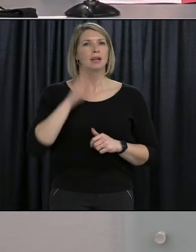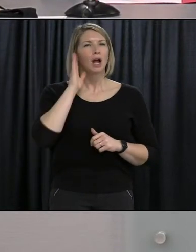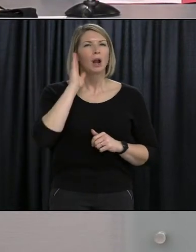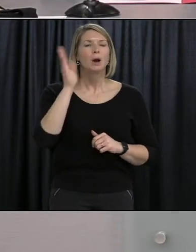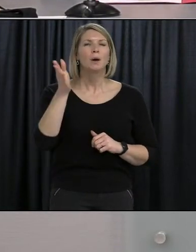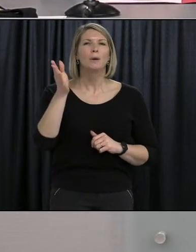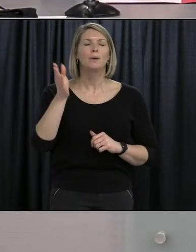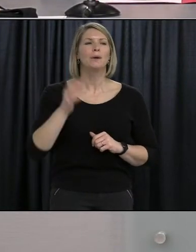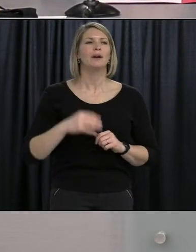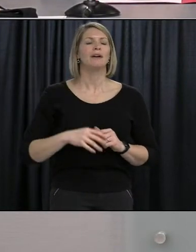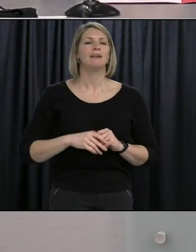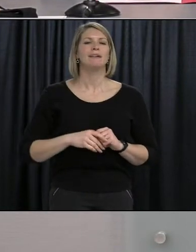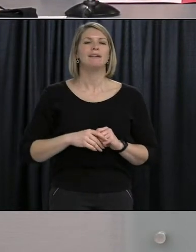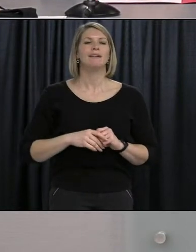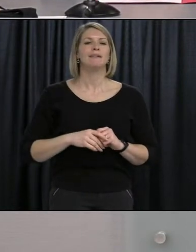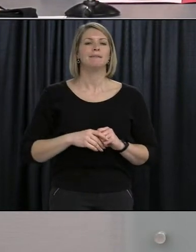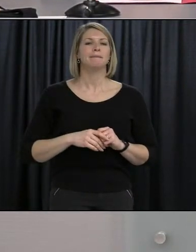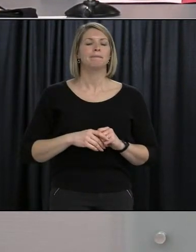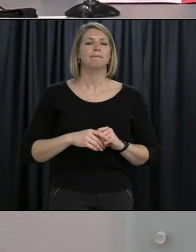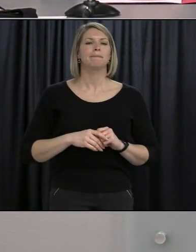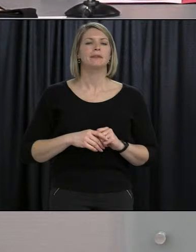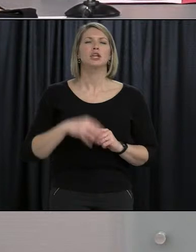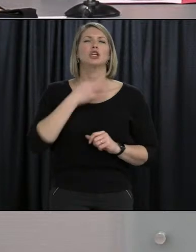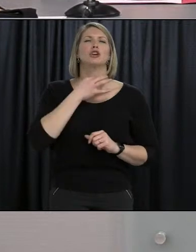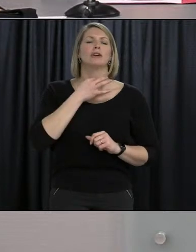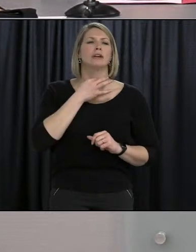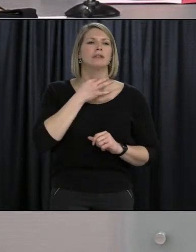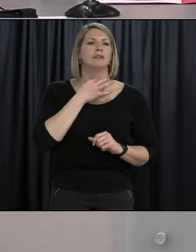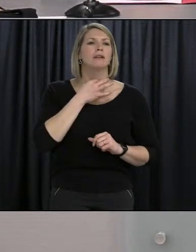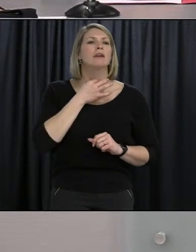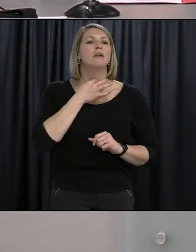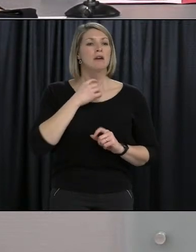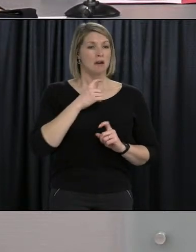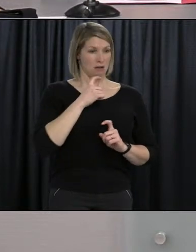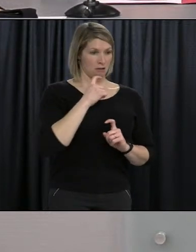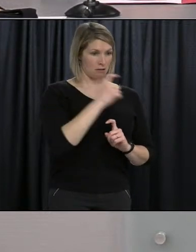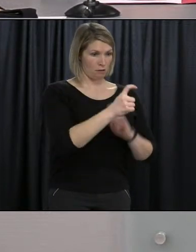wondering about our contact tracing capacity.